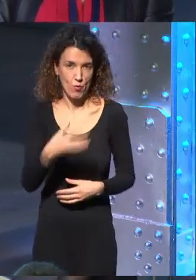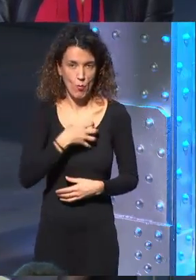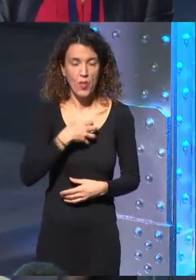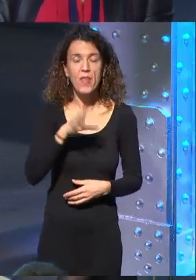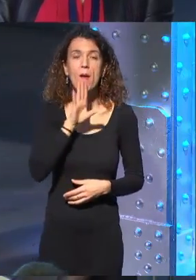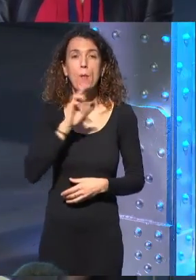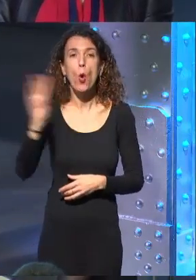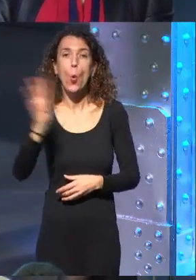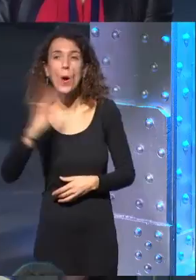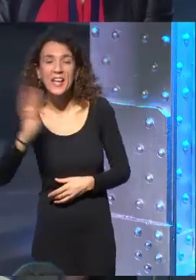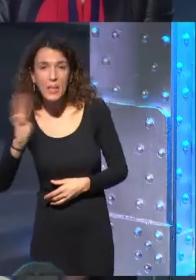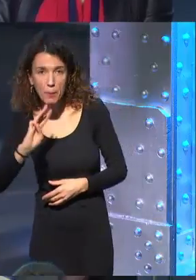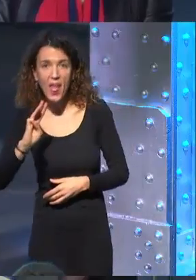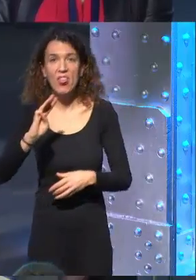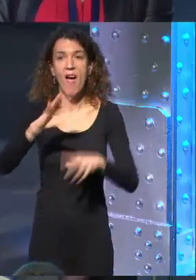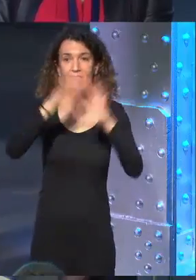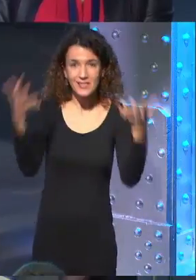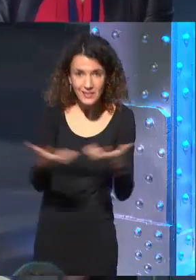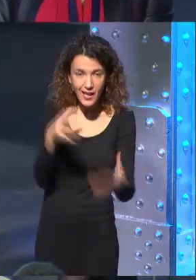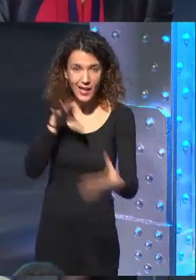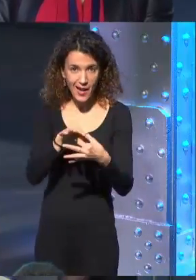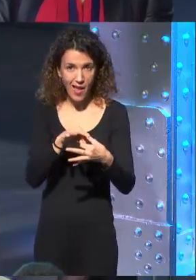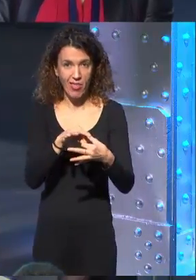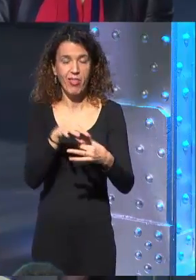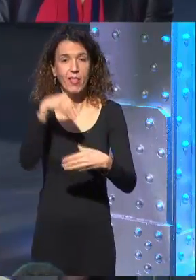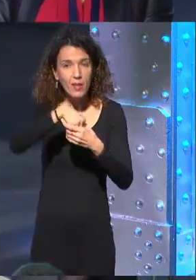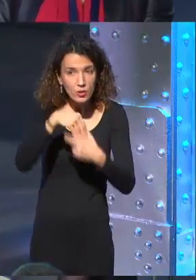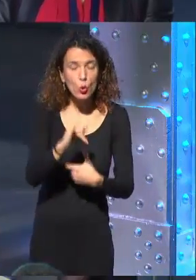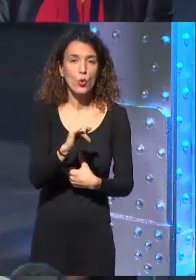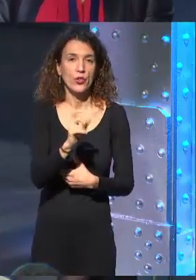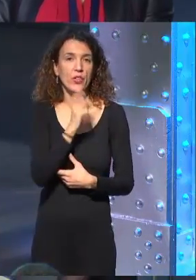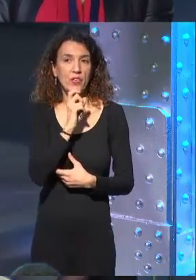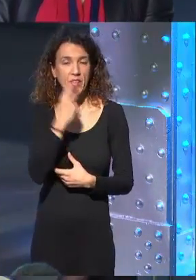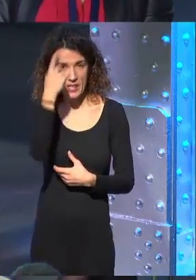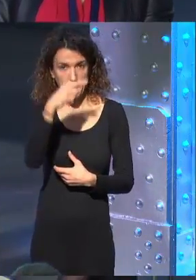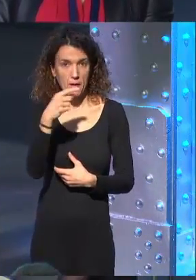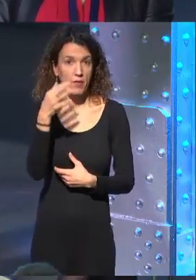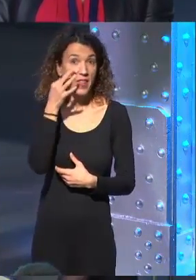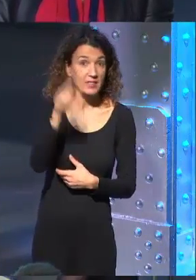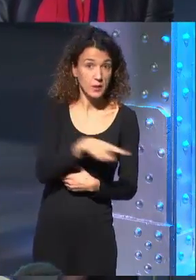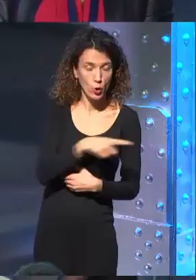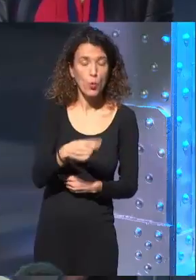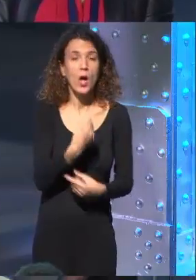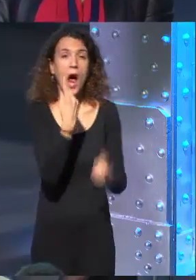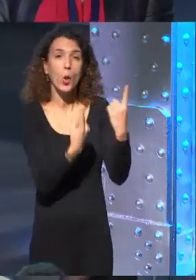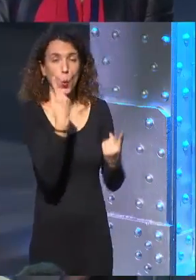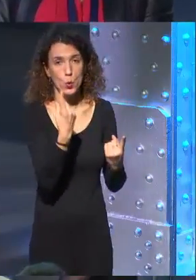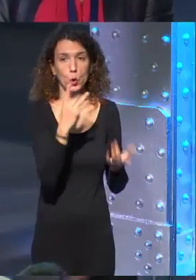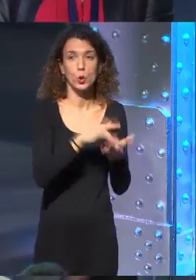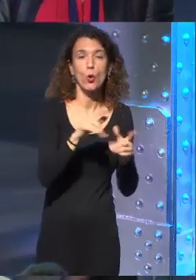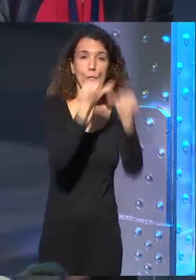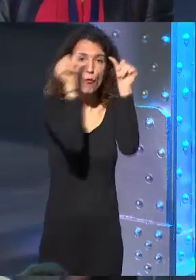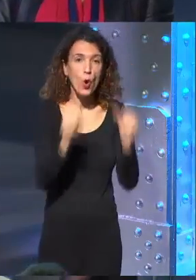true. A while ago, they have talked about Wikipedia, etc., and it's very complicated to know that